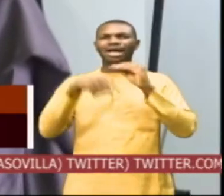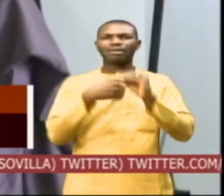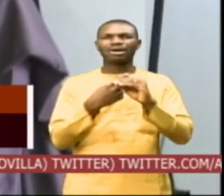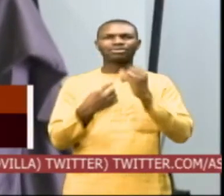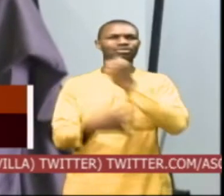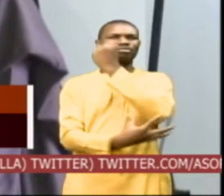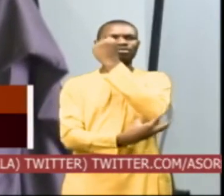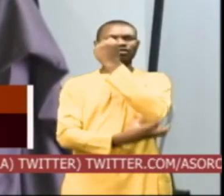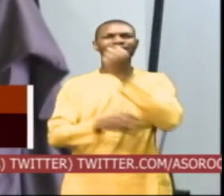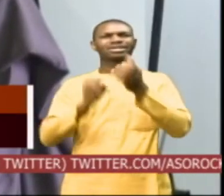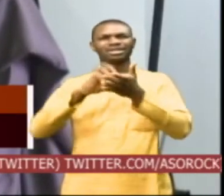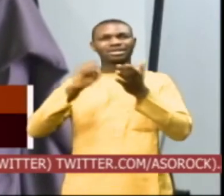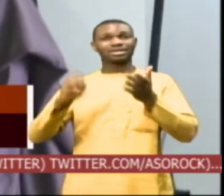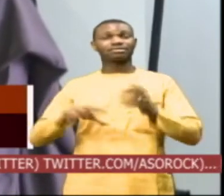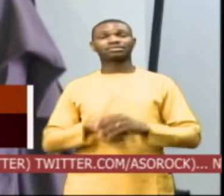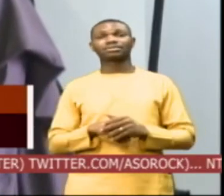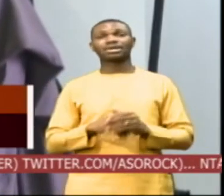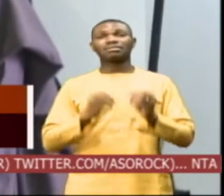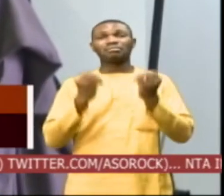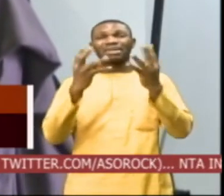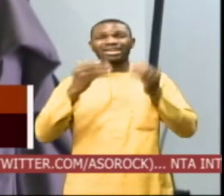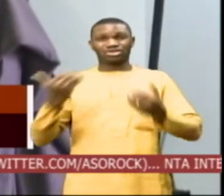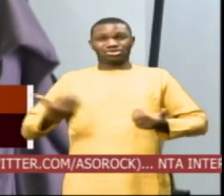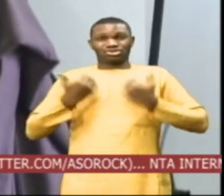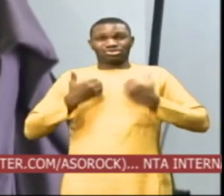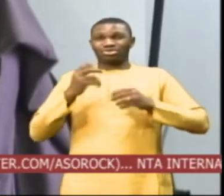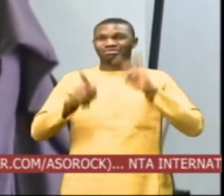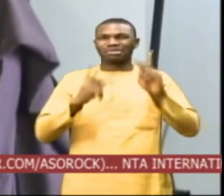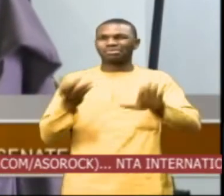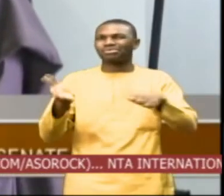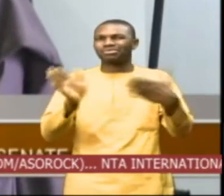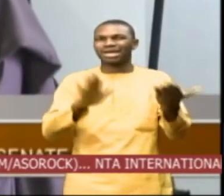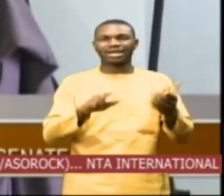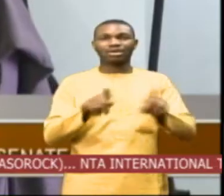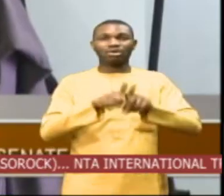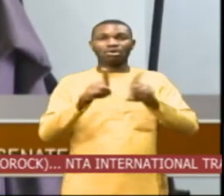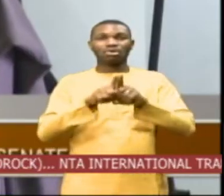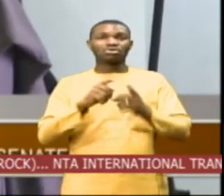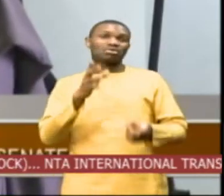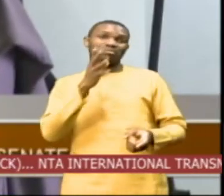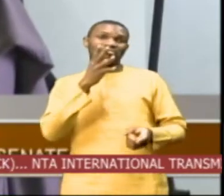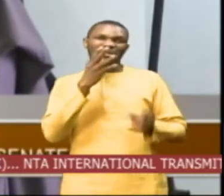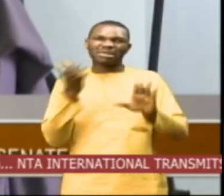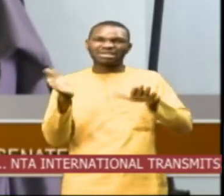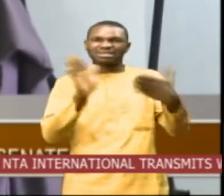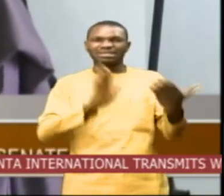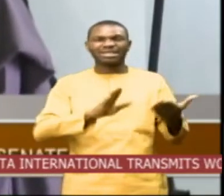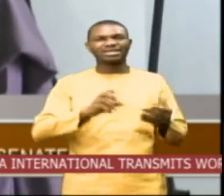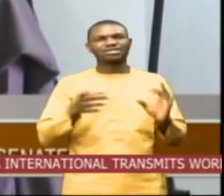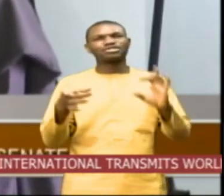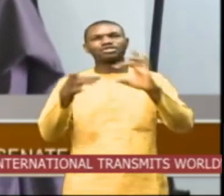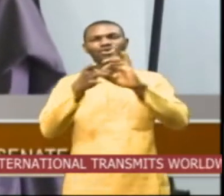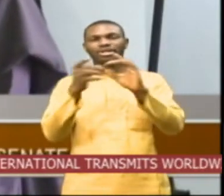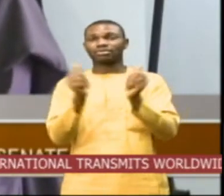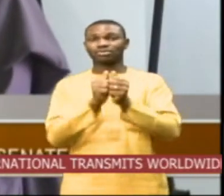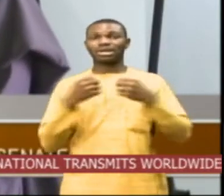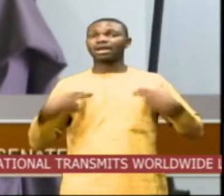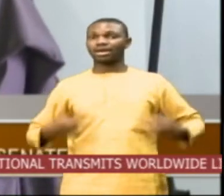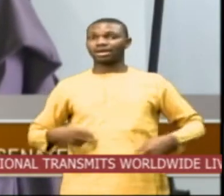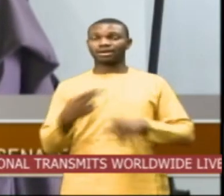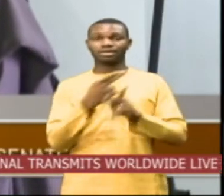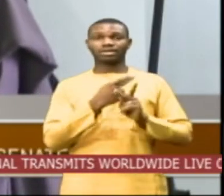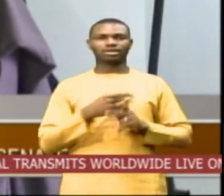Once something is good or someone is good, irrespective of our personal political inclination or political divide, we